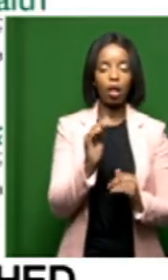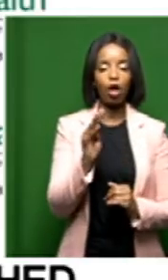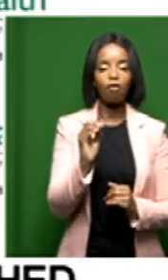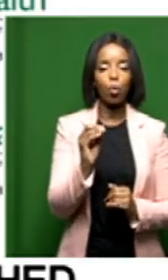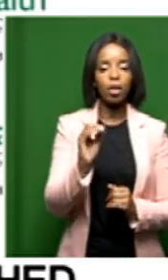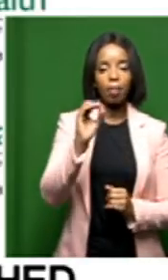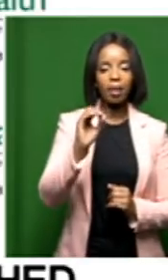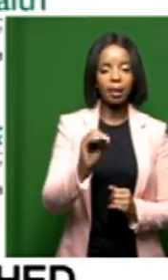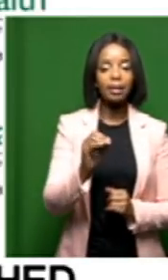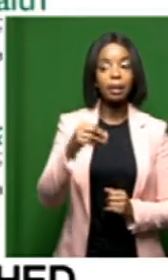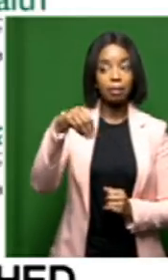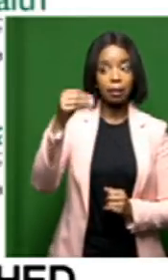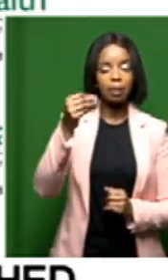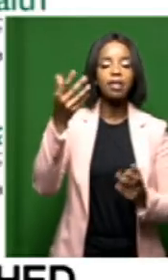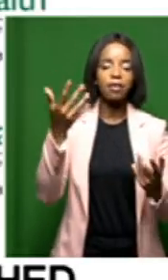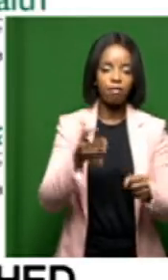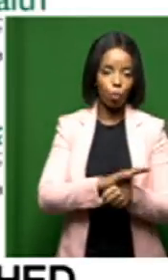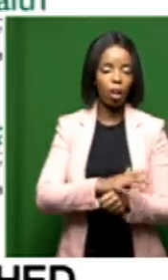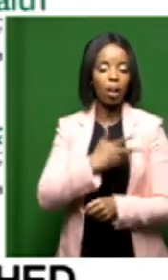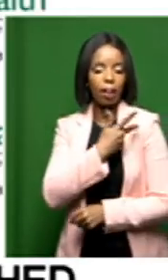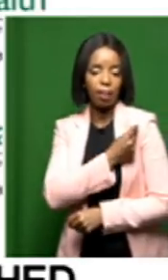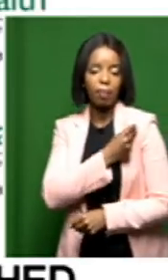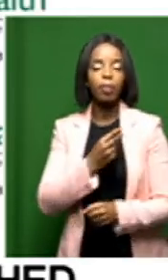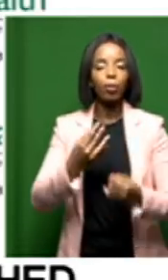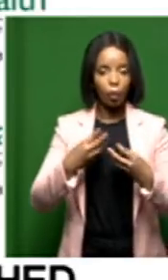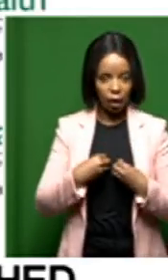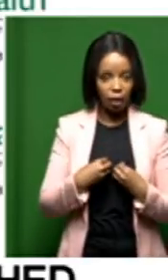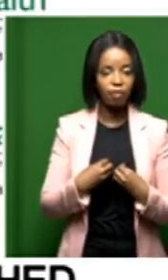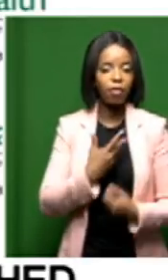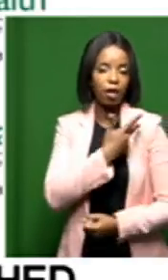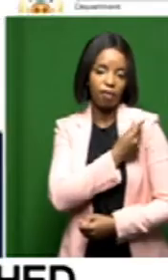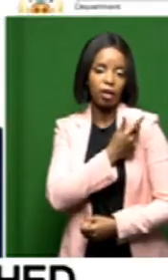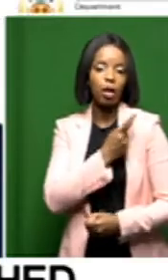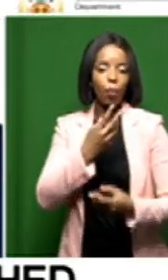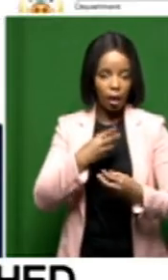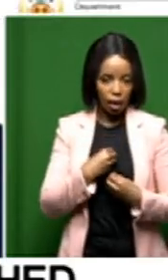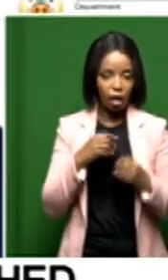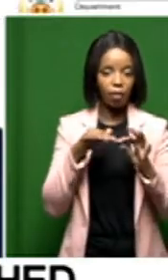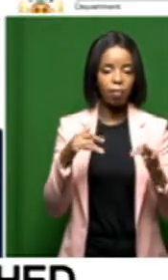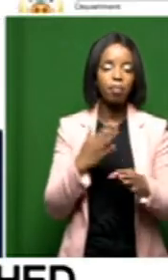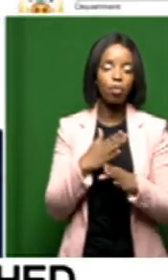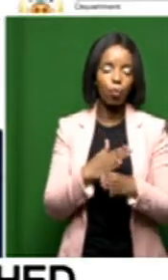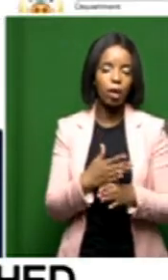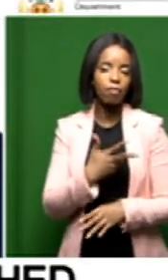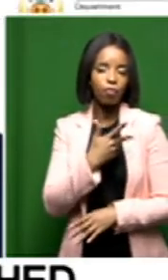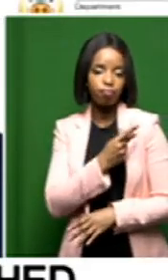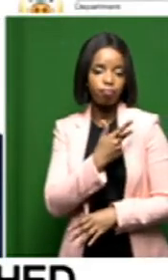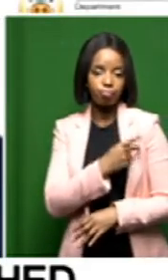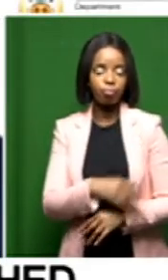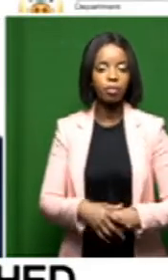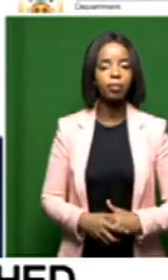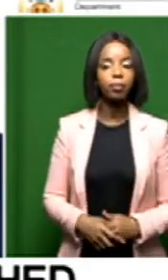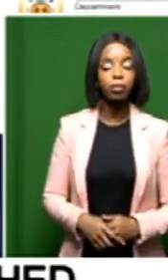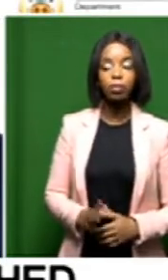full vaccination. But we do have the vaccines and we do have capacity. Yeah. Minister, the worry of expiring